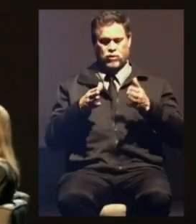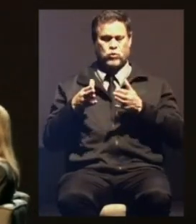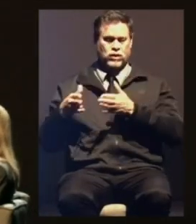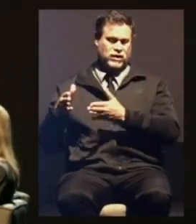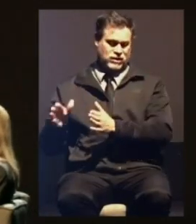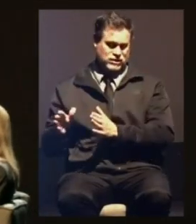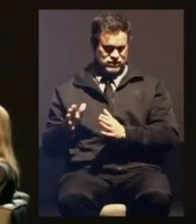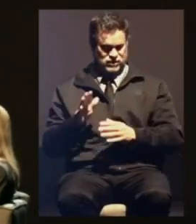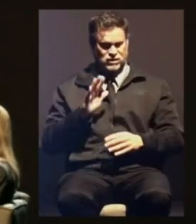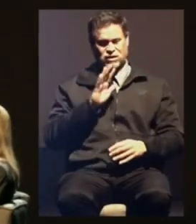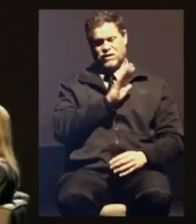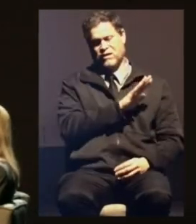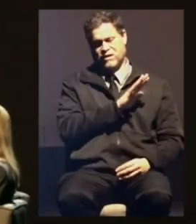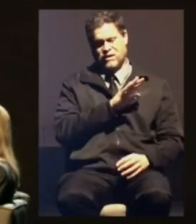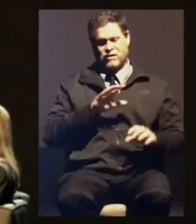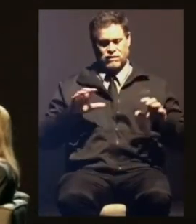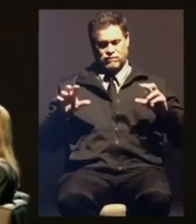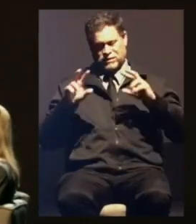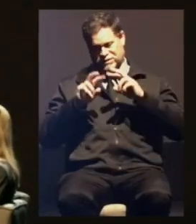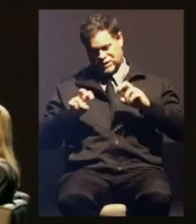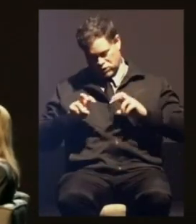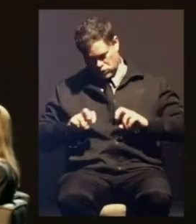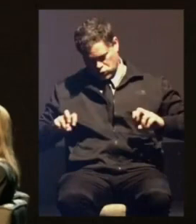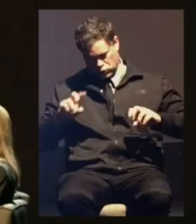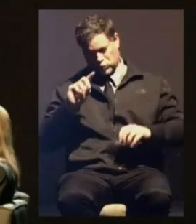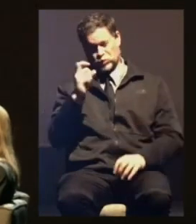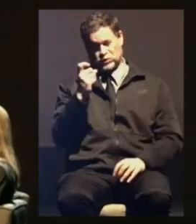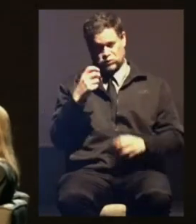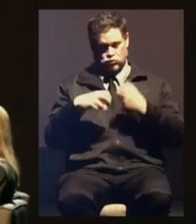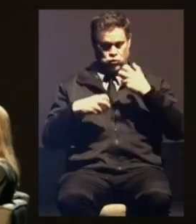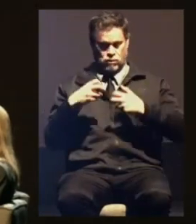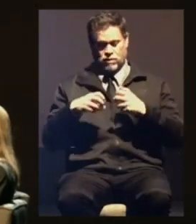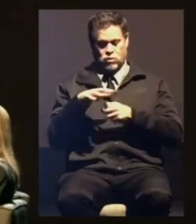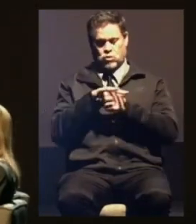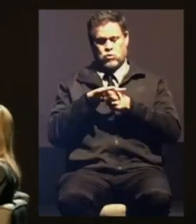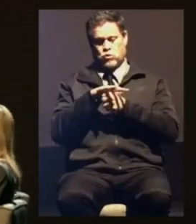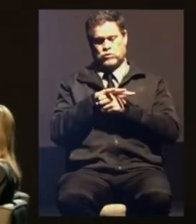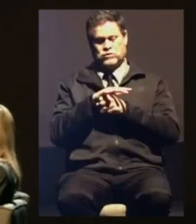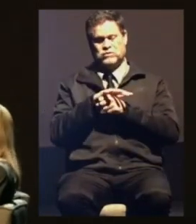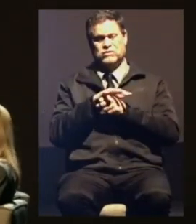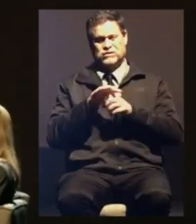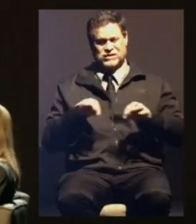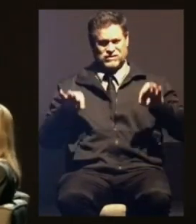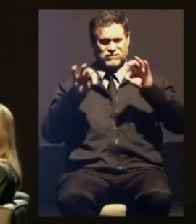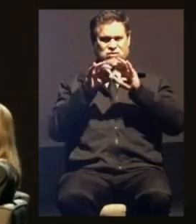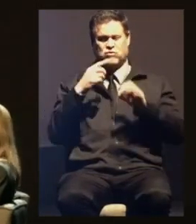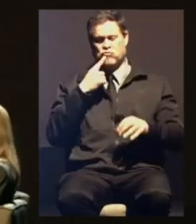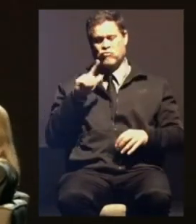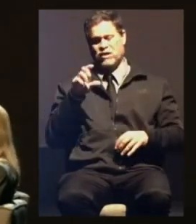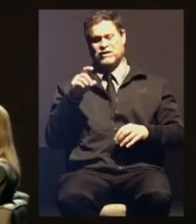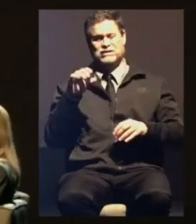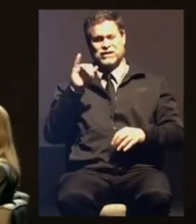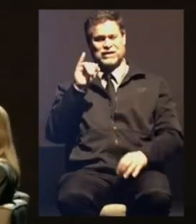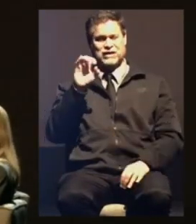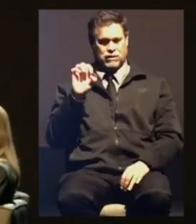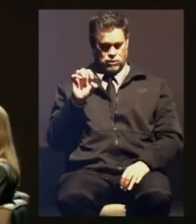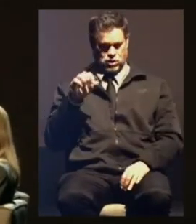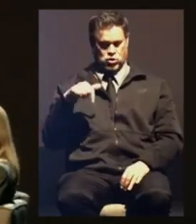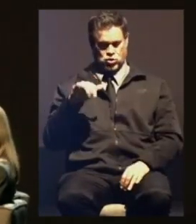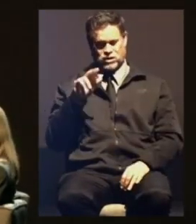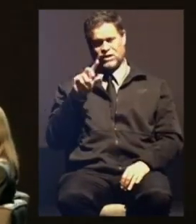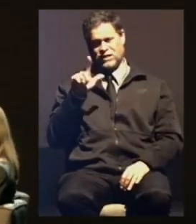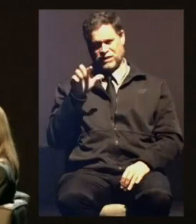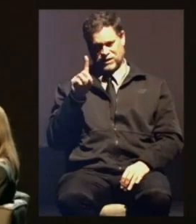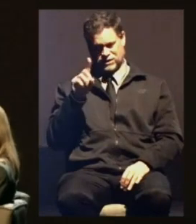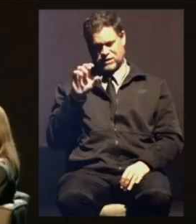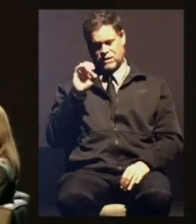which they have been diagnosing a problem that has local significance here in Redlands and the Inland Empire, the ways they have dealt